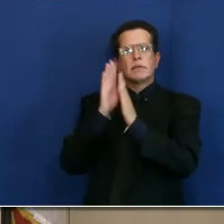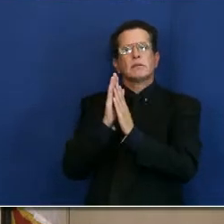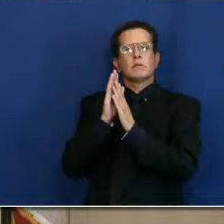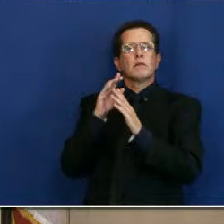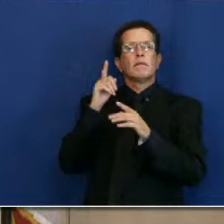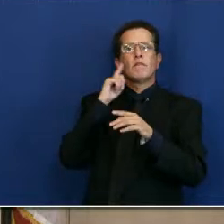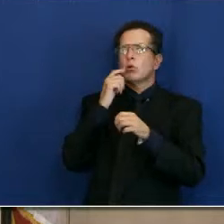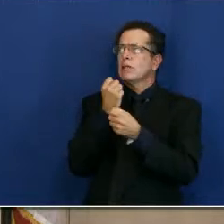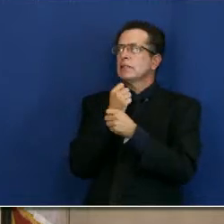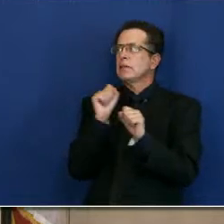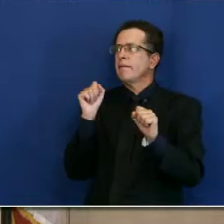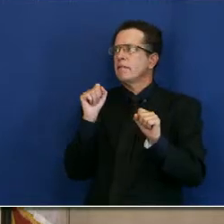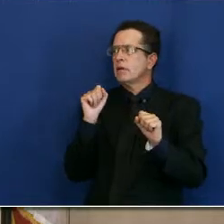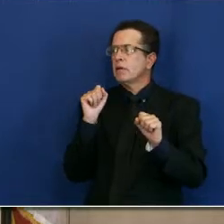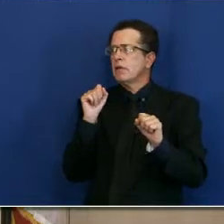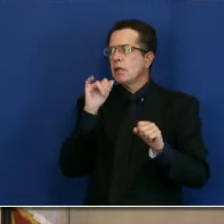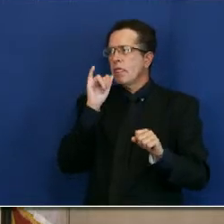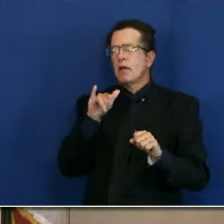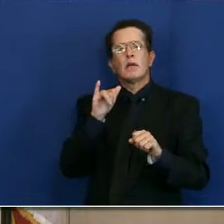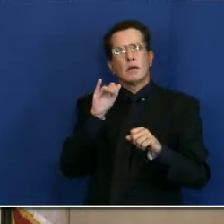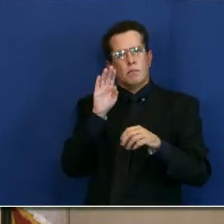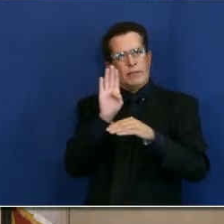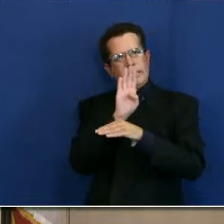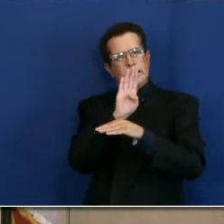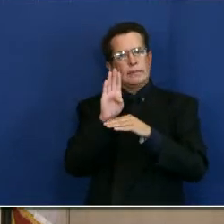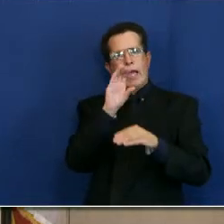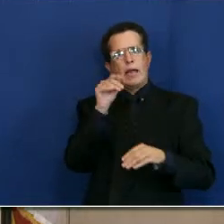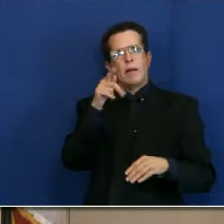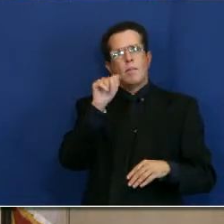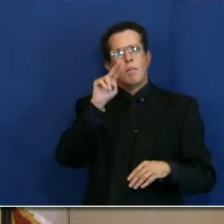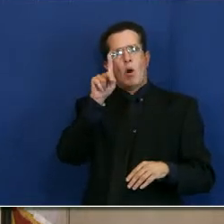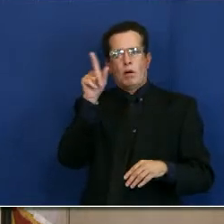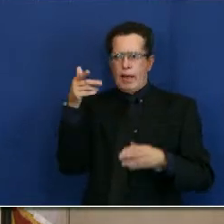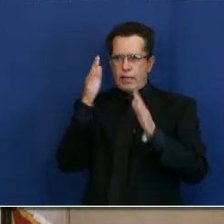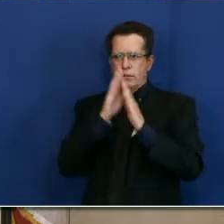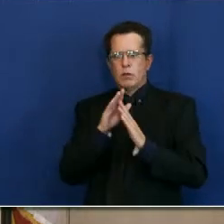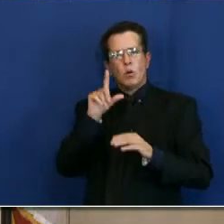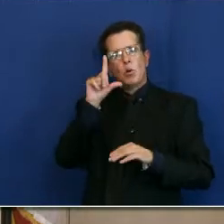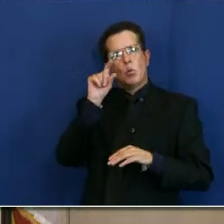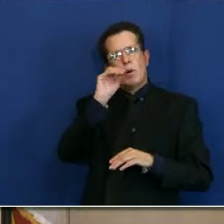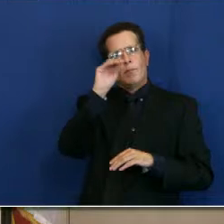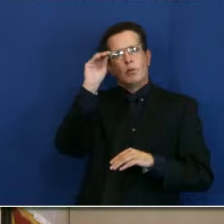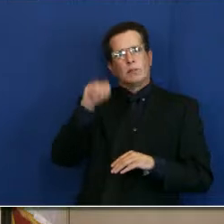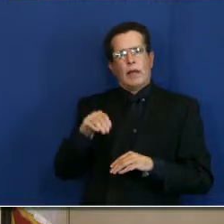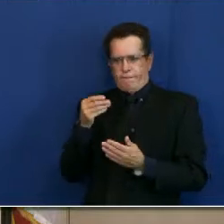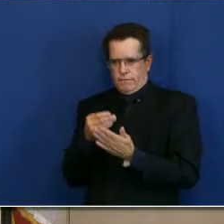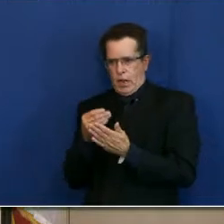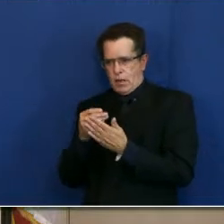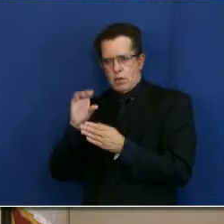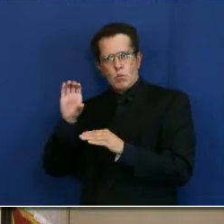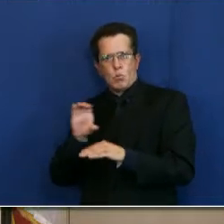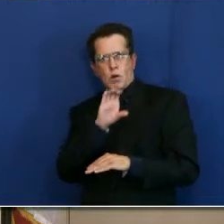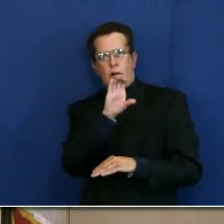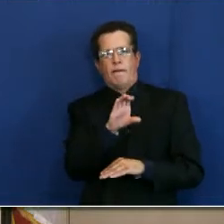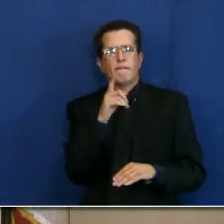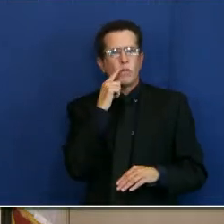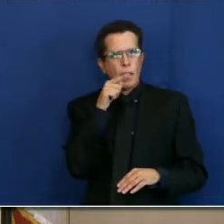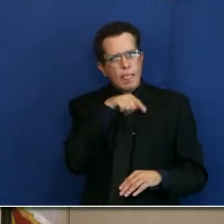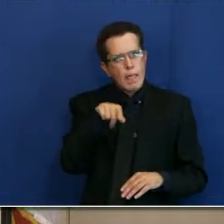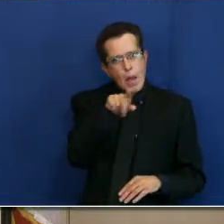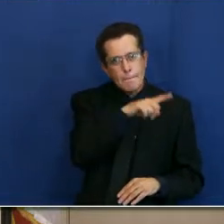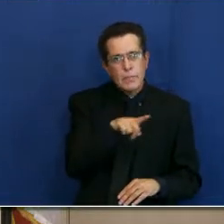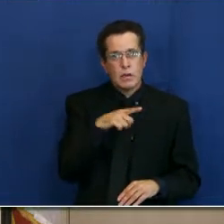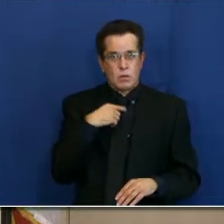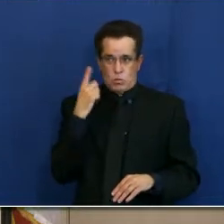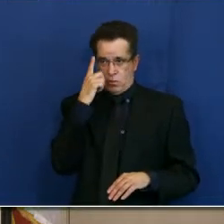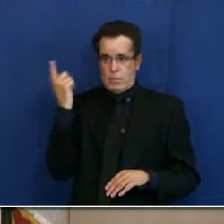the live event industry. In part, they are asking for 20% of the San Diego County grant funds set aside for the events industry. Is that something